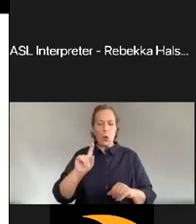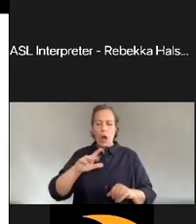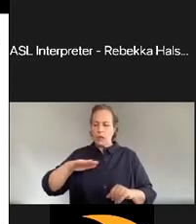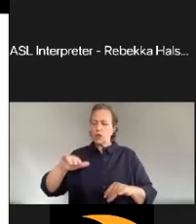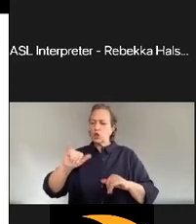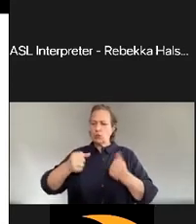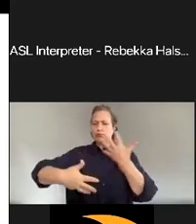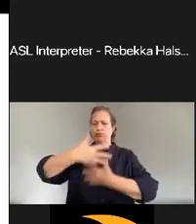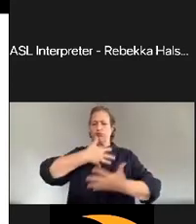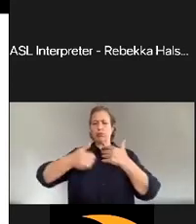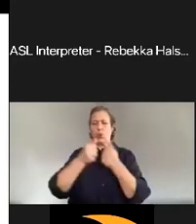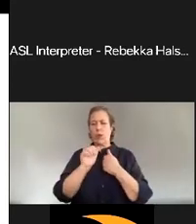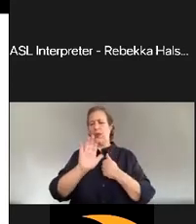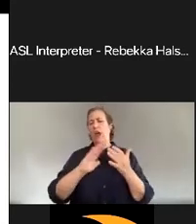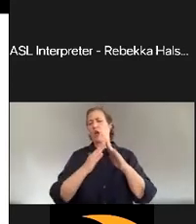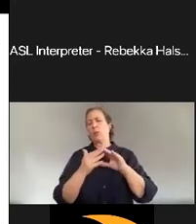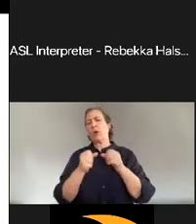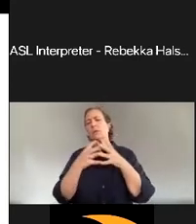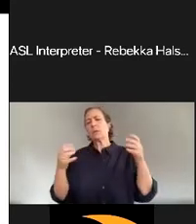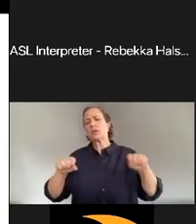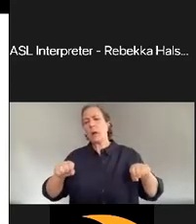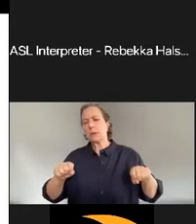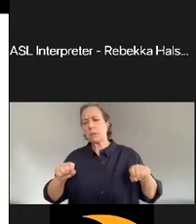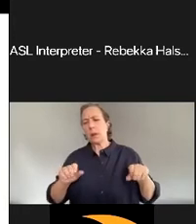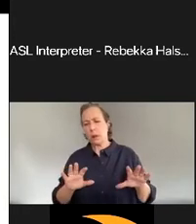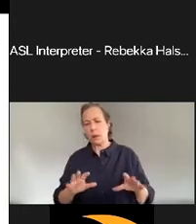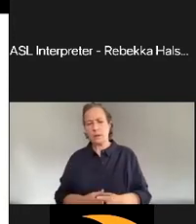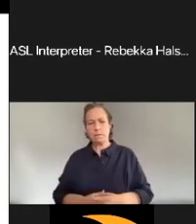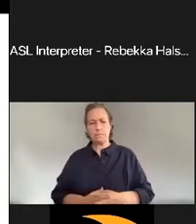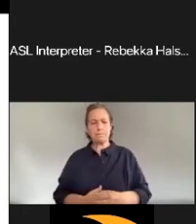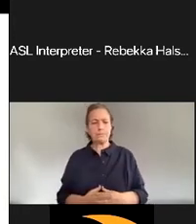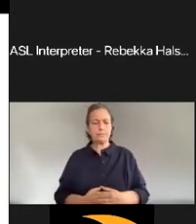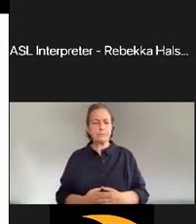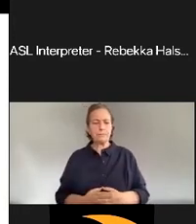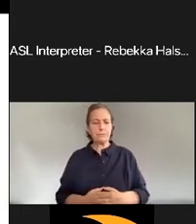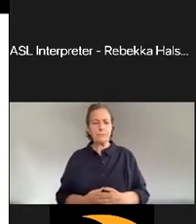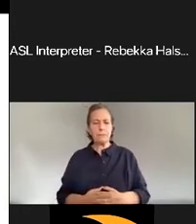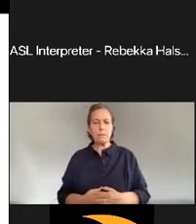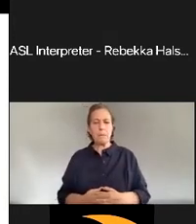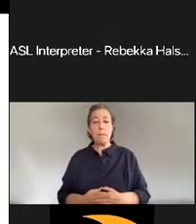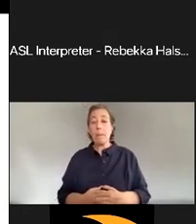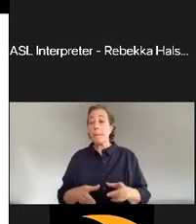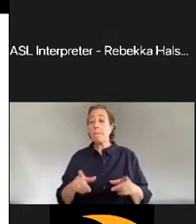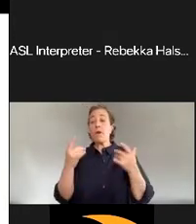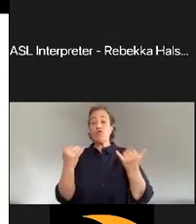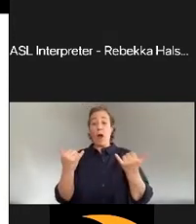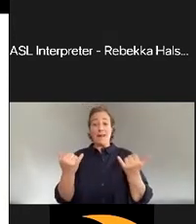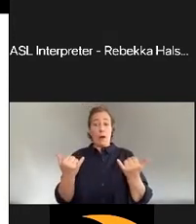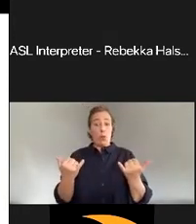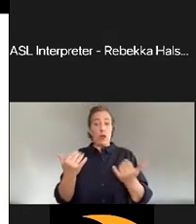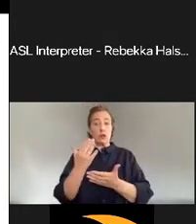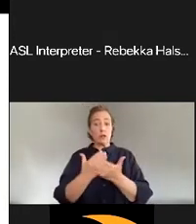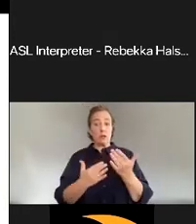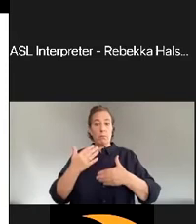possible. So, and that it has been the subject of current litigation. One of the things